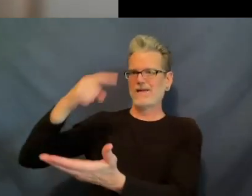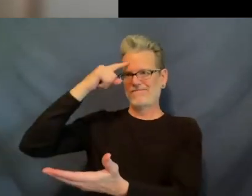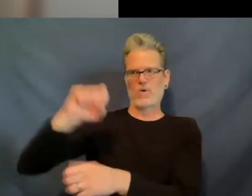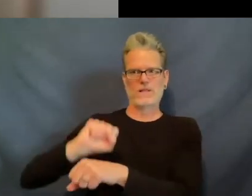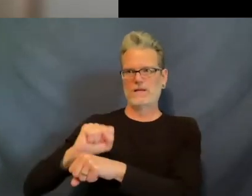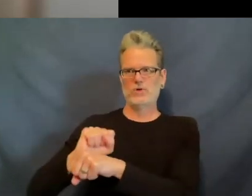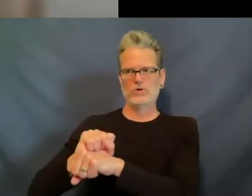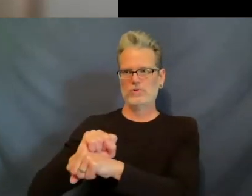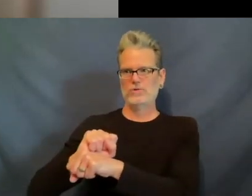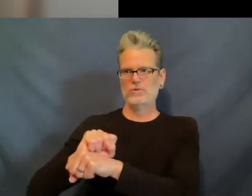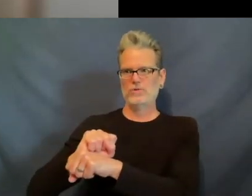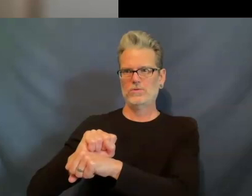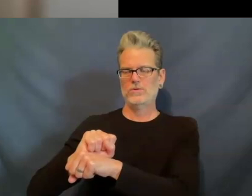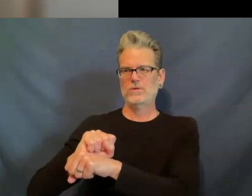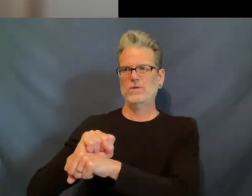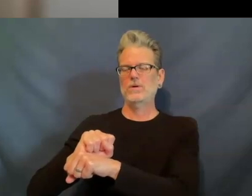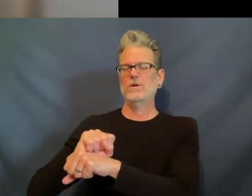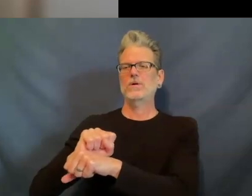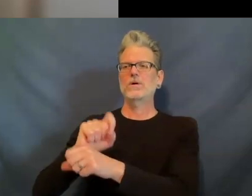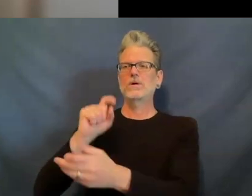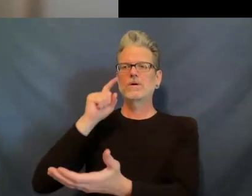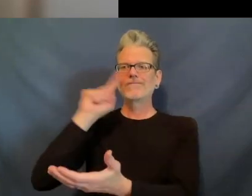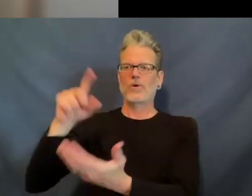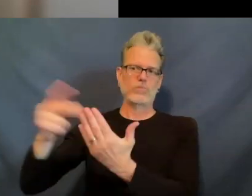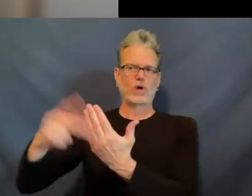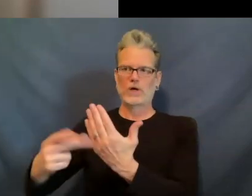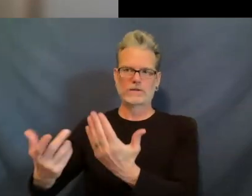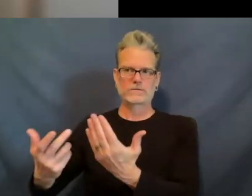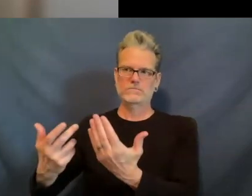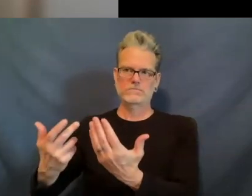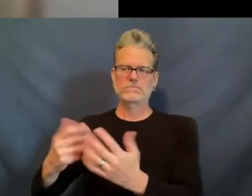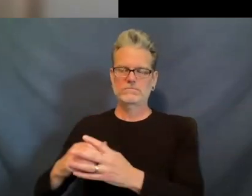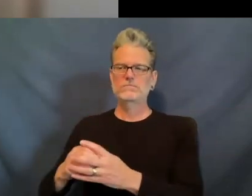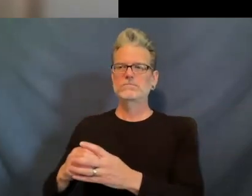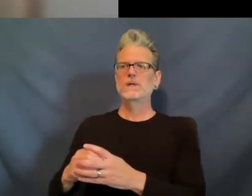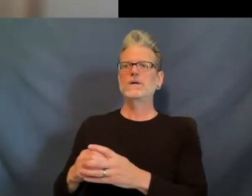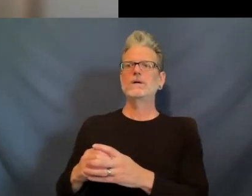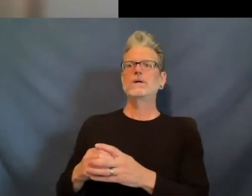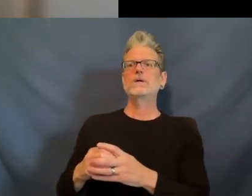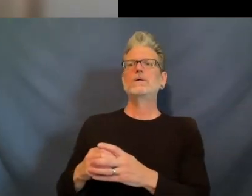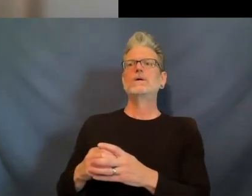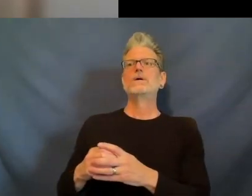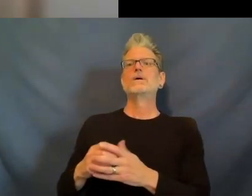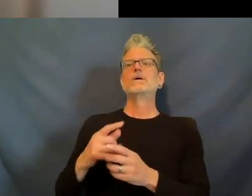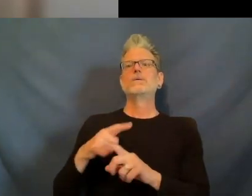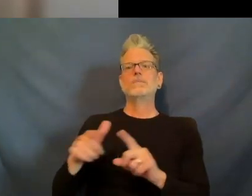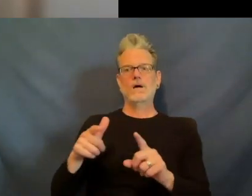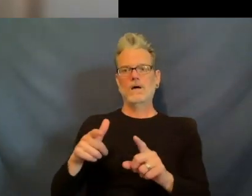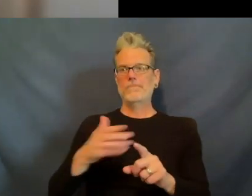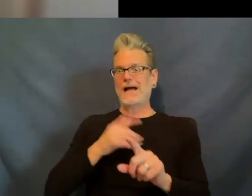they provide towards a project accomplishments. There are, what I did not put in the